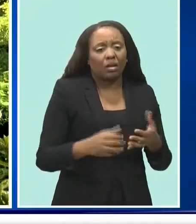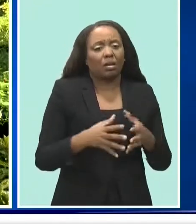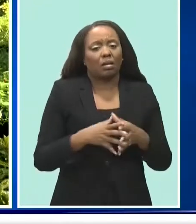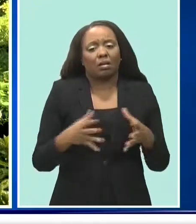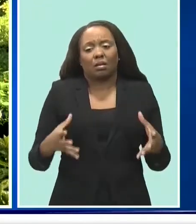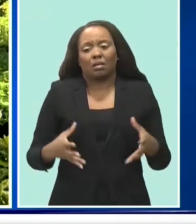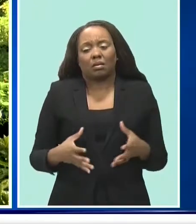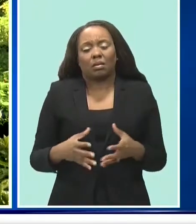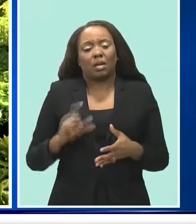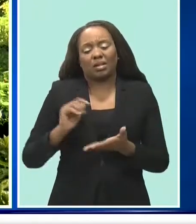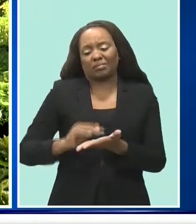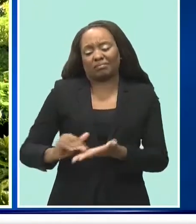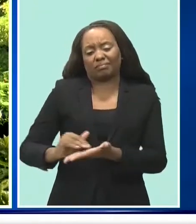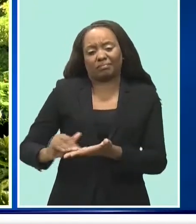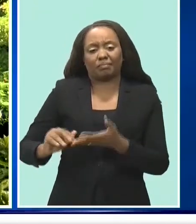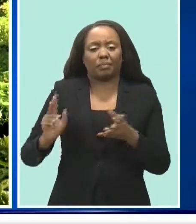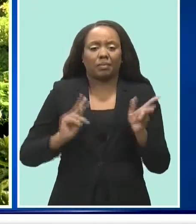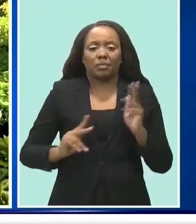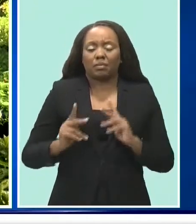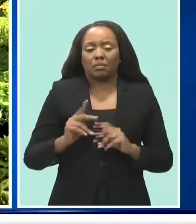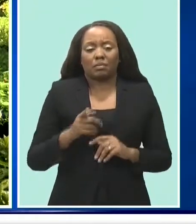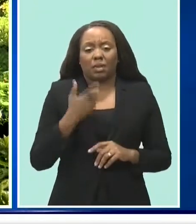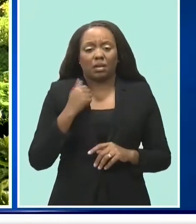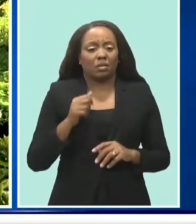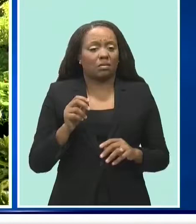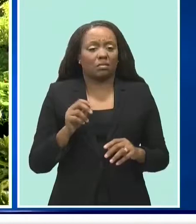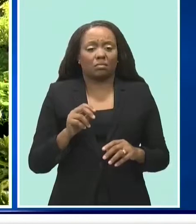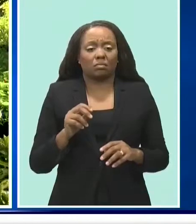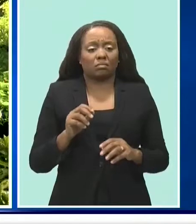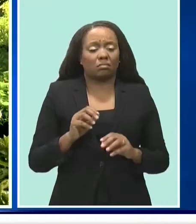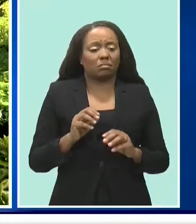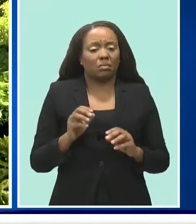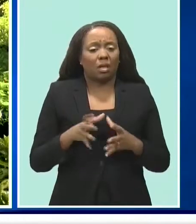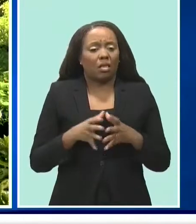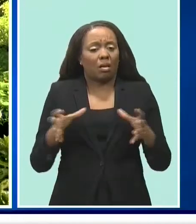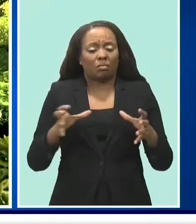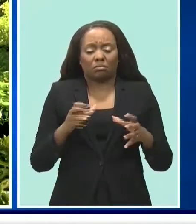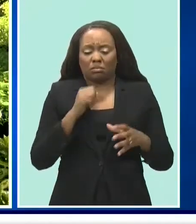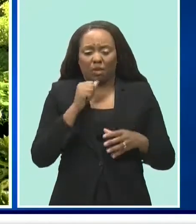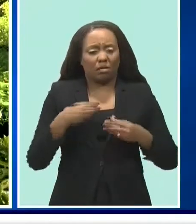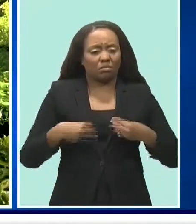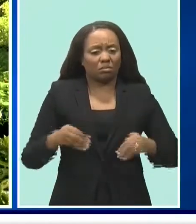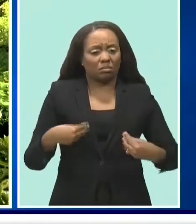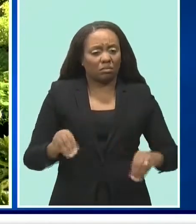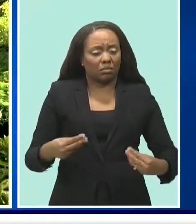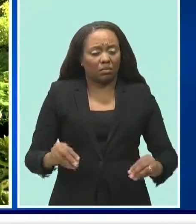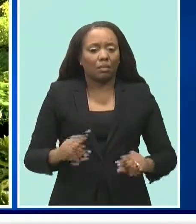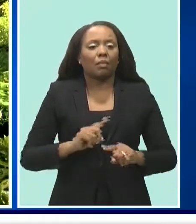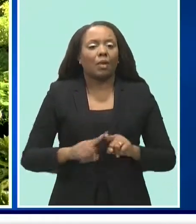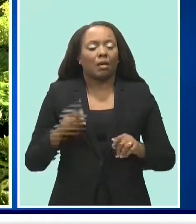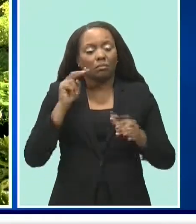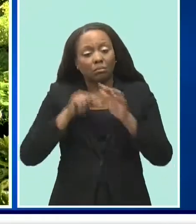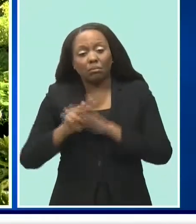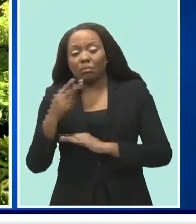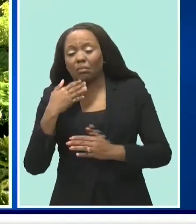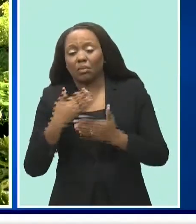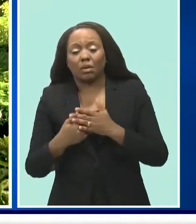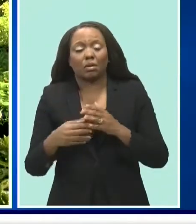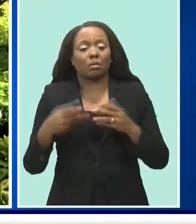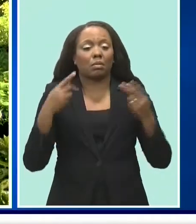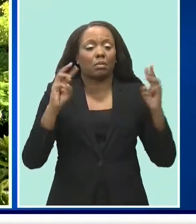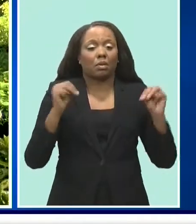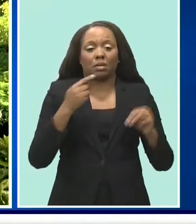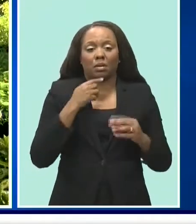go because we just didn't have the sales. But it's looking promising, and hopefully the Prime Minister says she has a